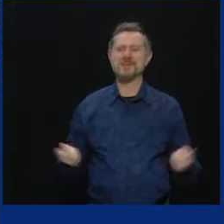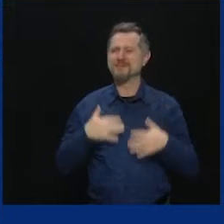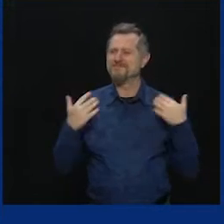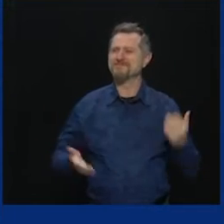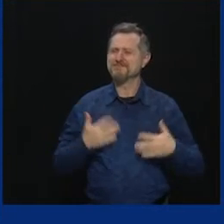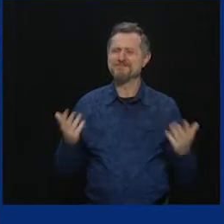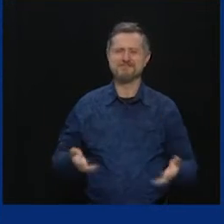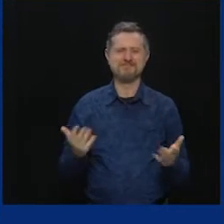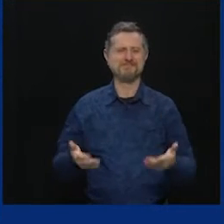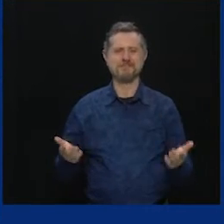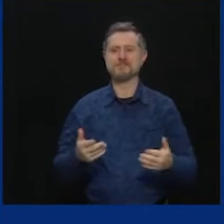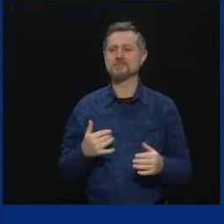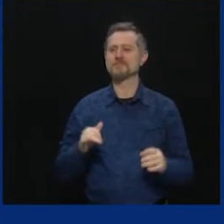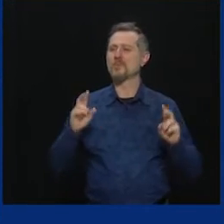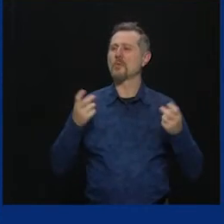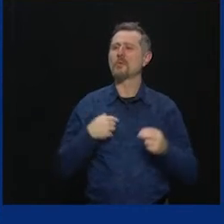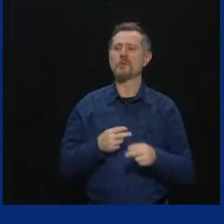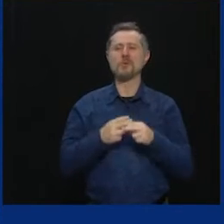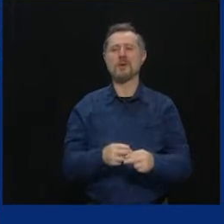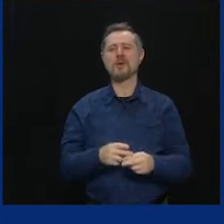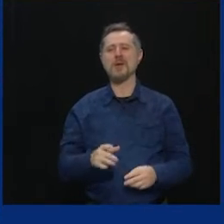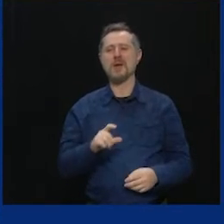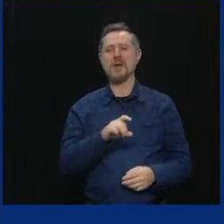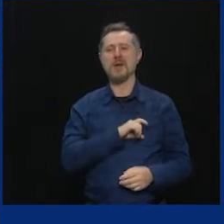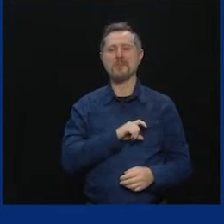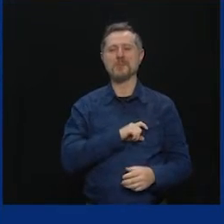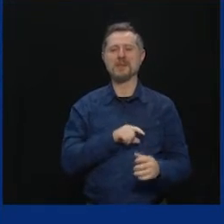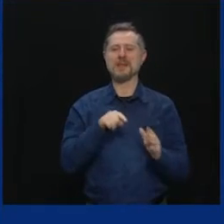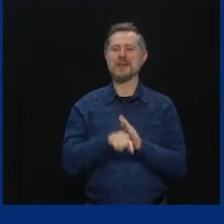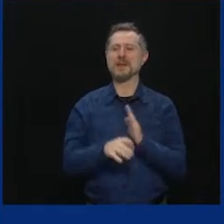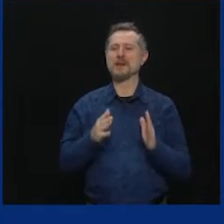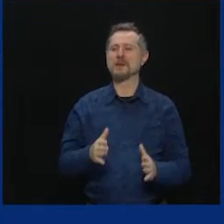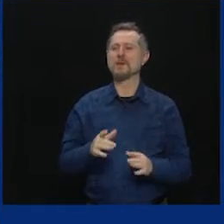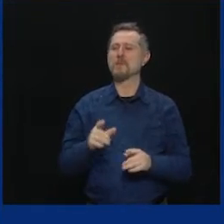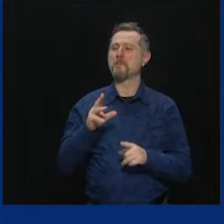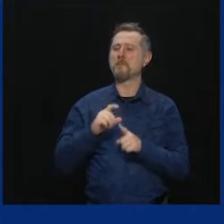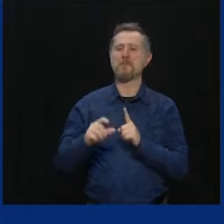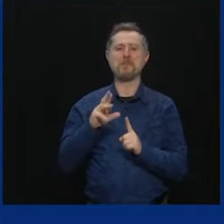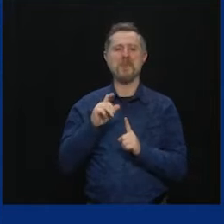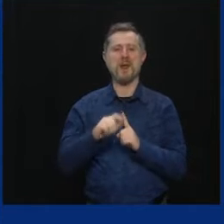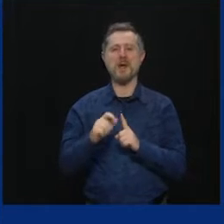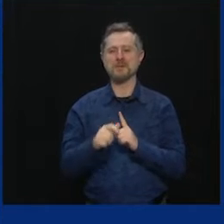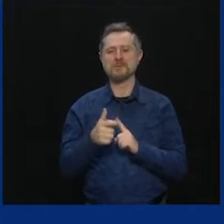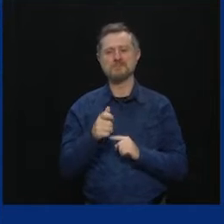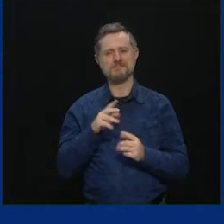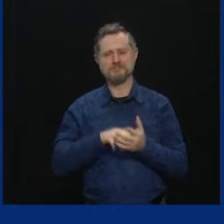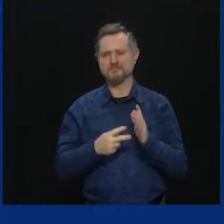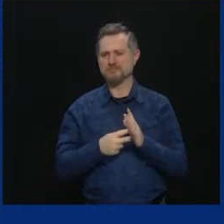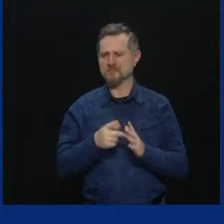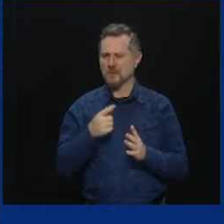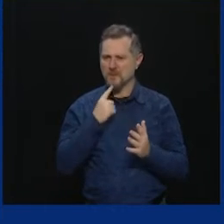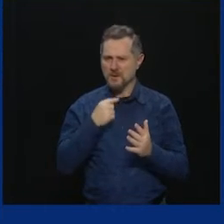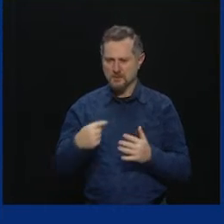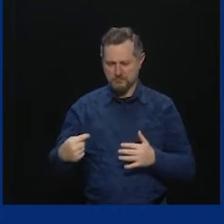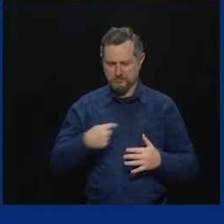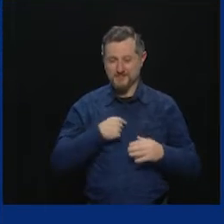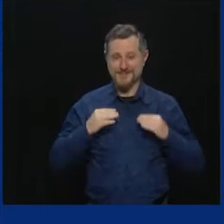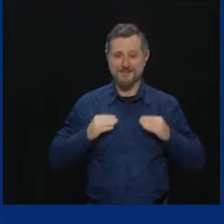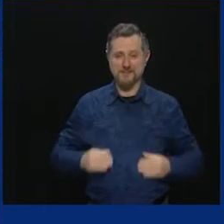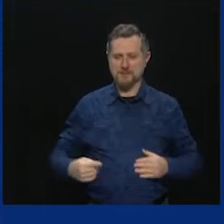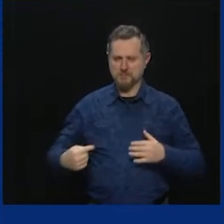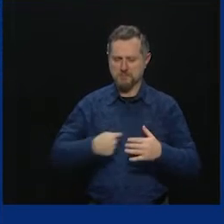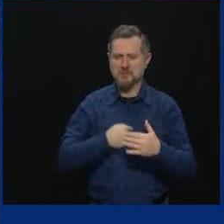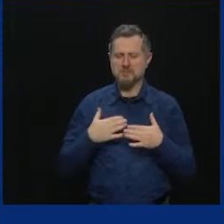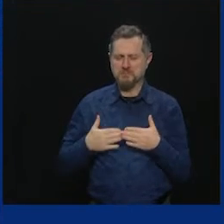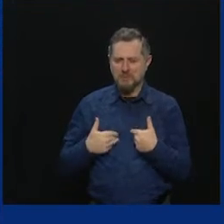what were called cop killer bullets, armor-piercing bullets. And it seemed like, of course you would ban them. They have no purpose other than